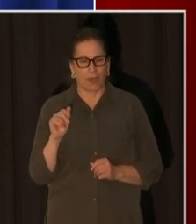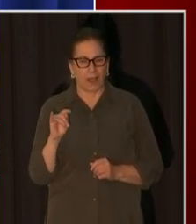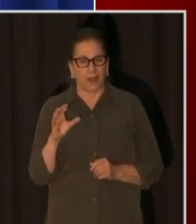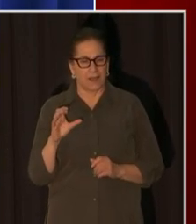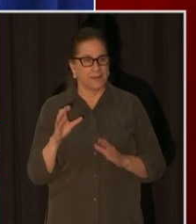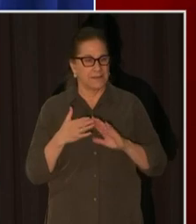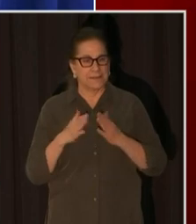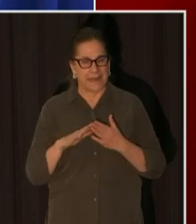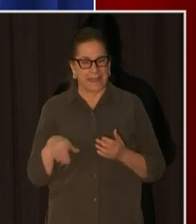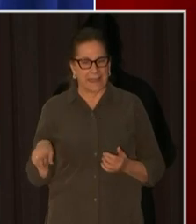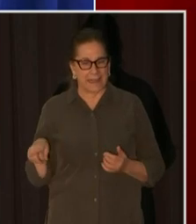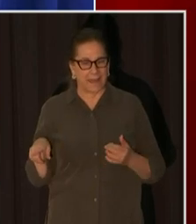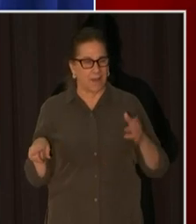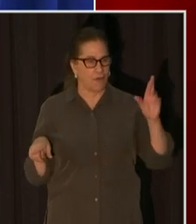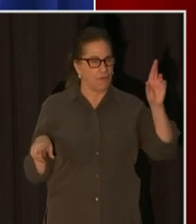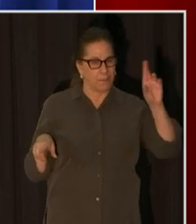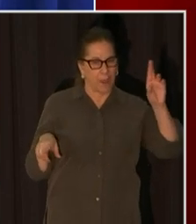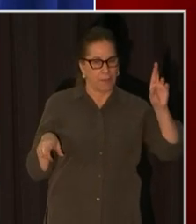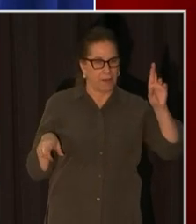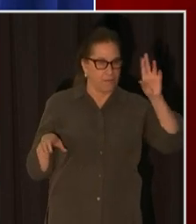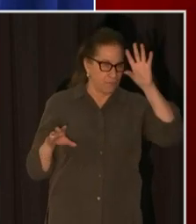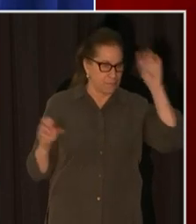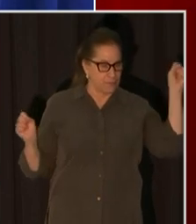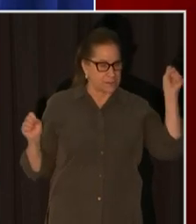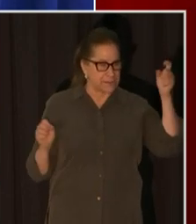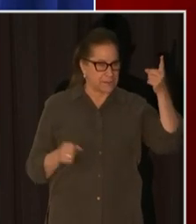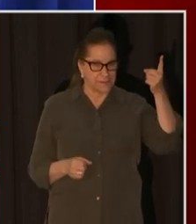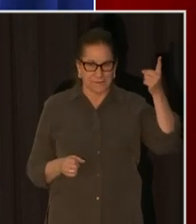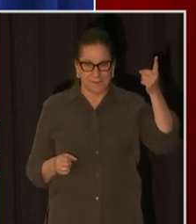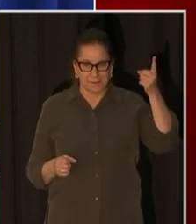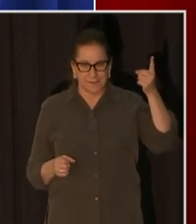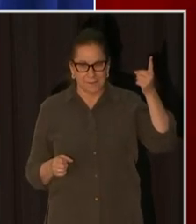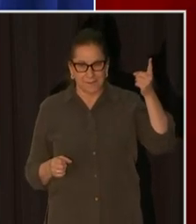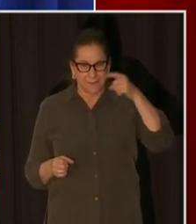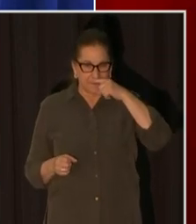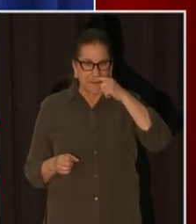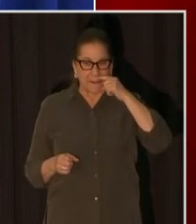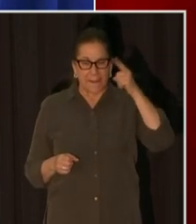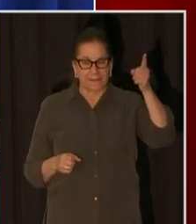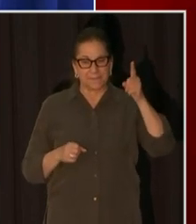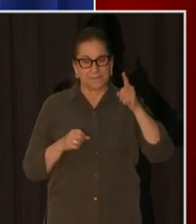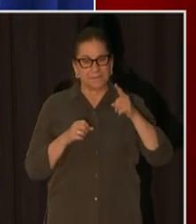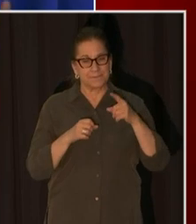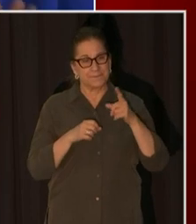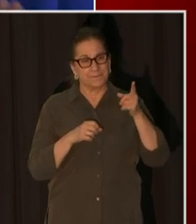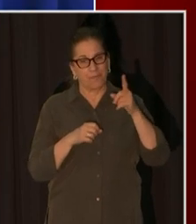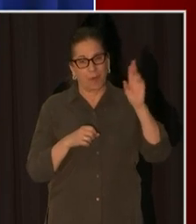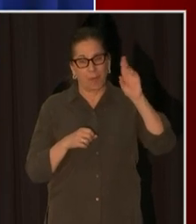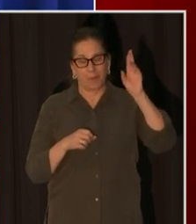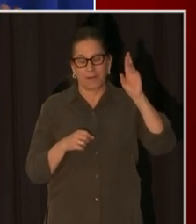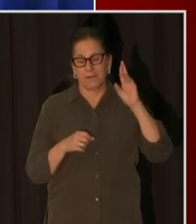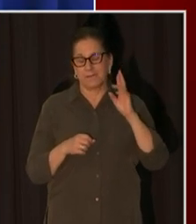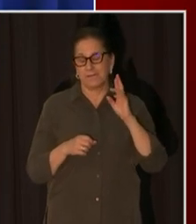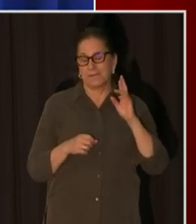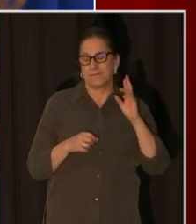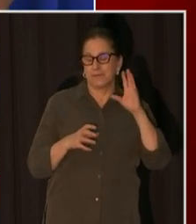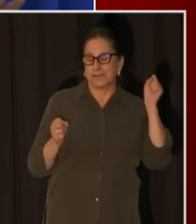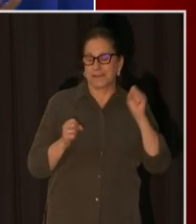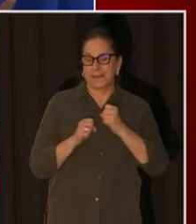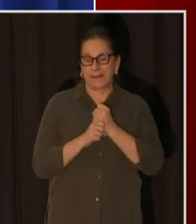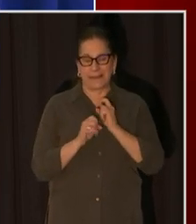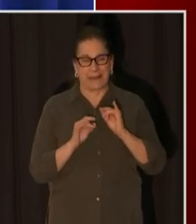epidemic showed us medically that if your neighbors are sick, you are vulnerable. The same is true in the